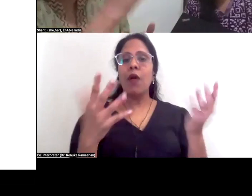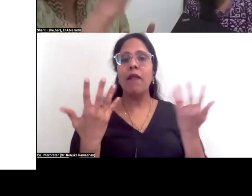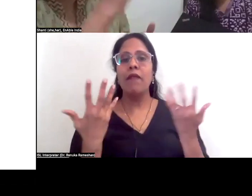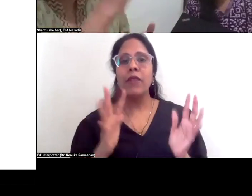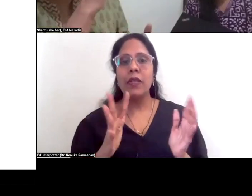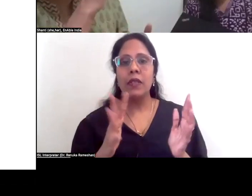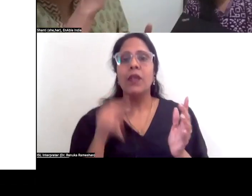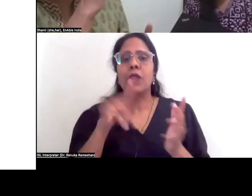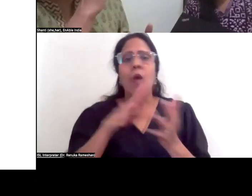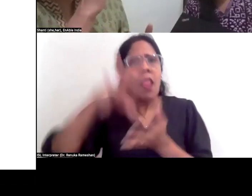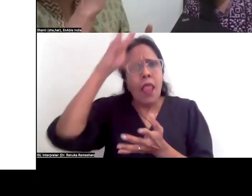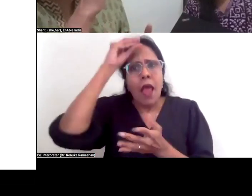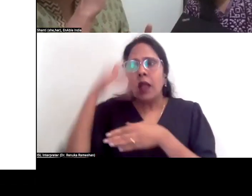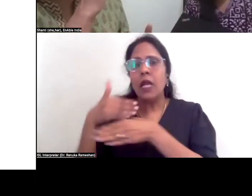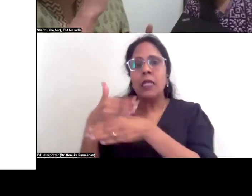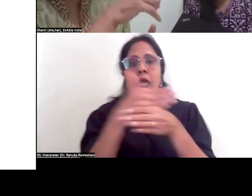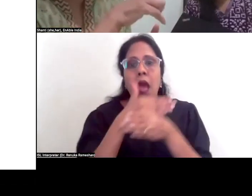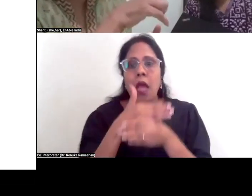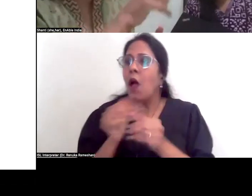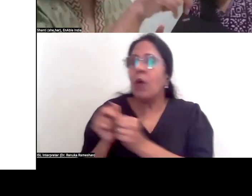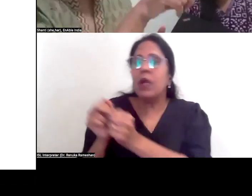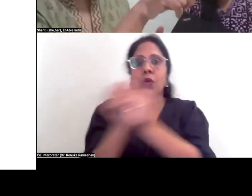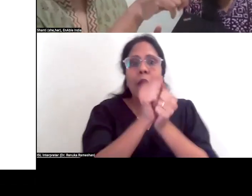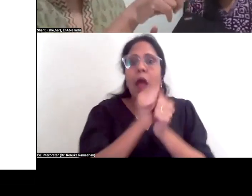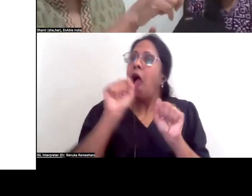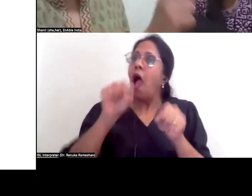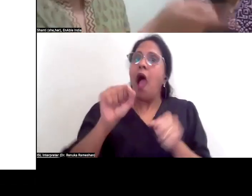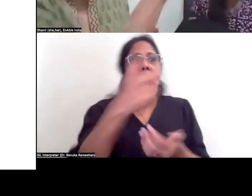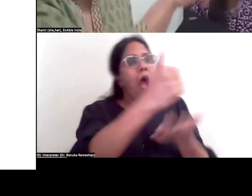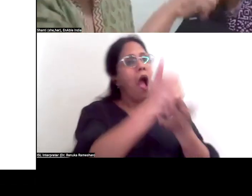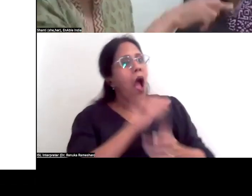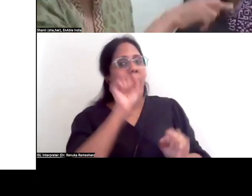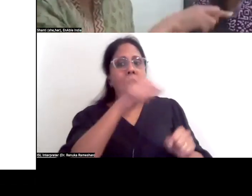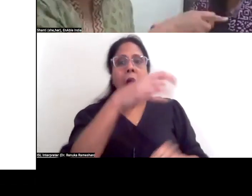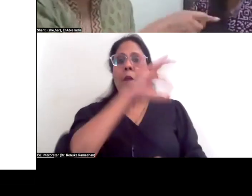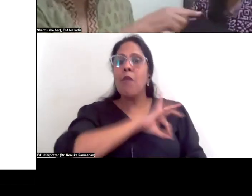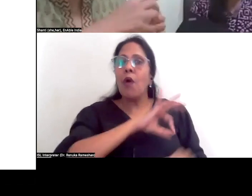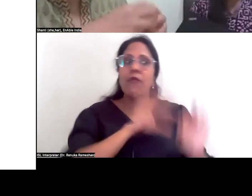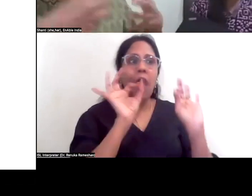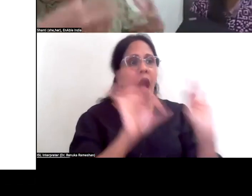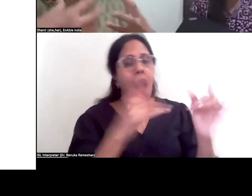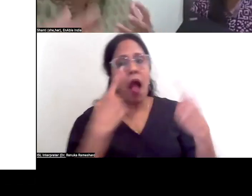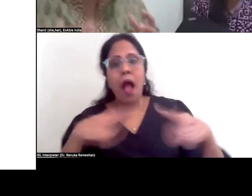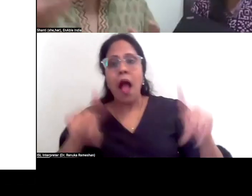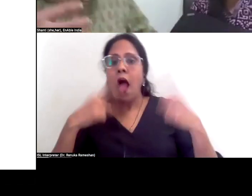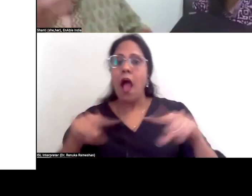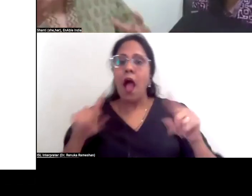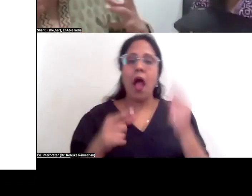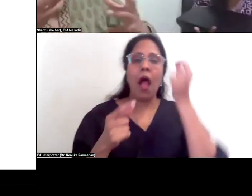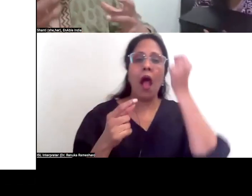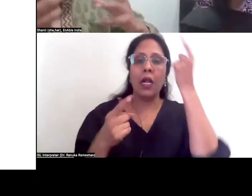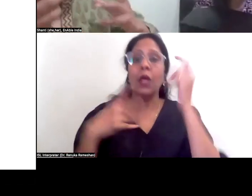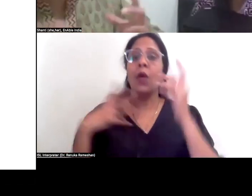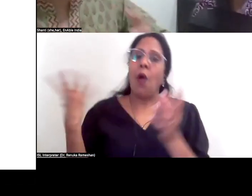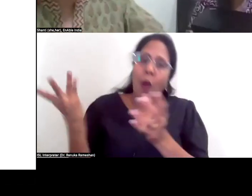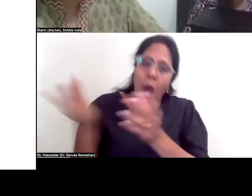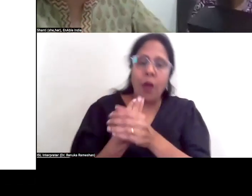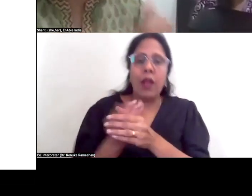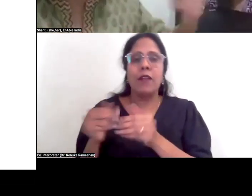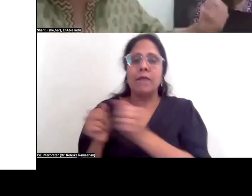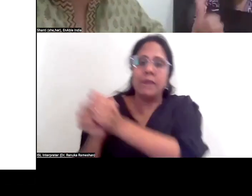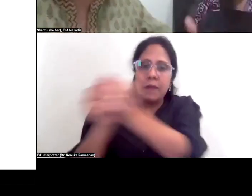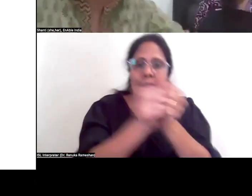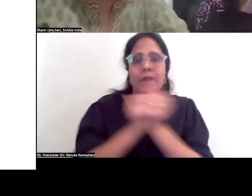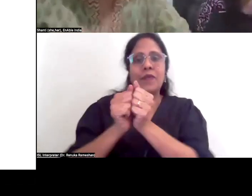learn together. Yeah, this is helping. This is a better example. Can you do this? Right? So we learned together. We took time, but we